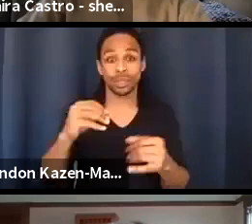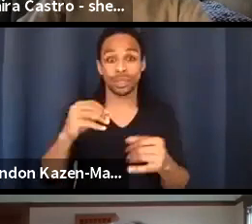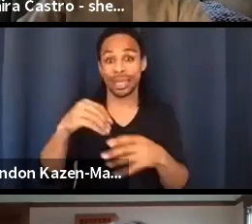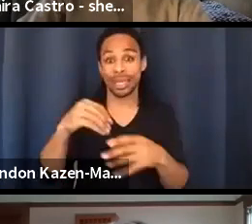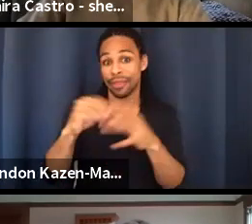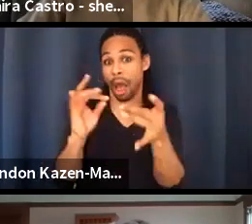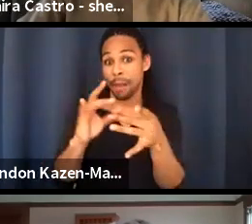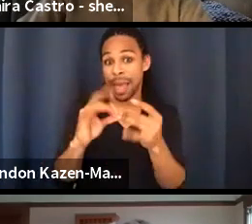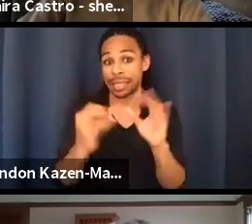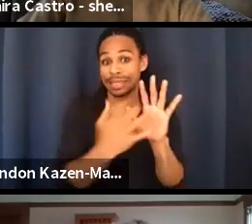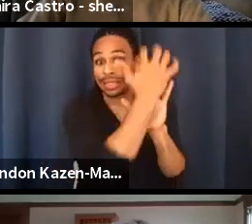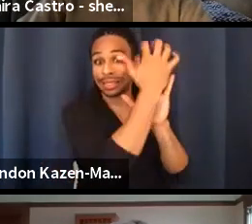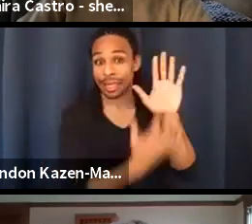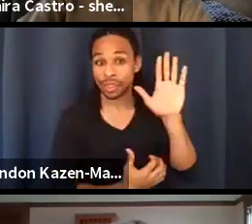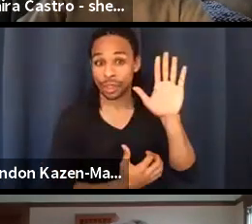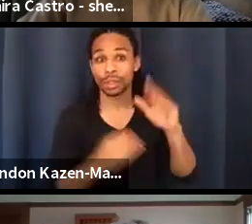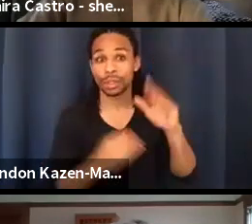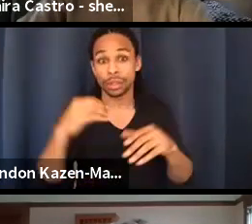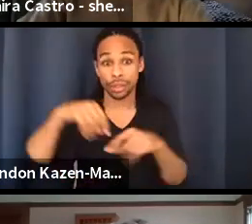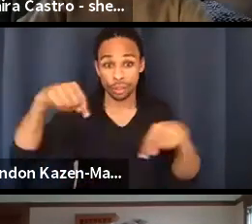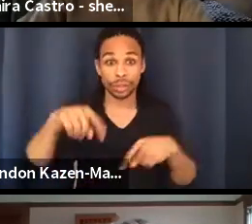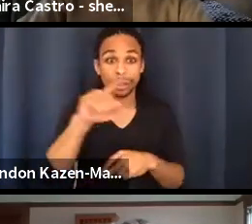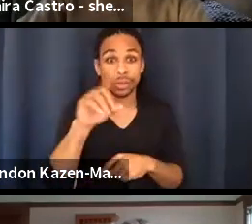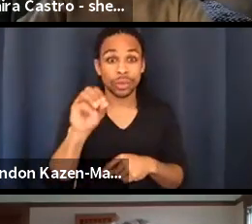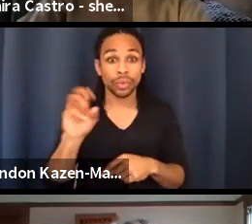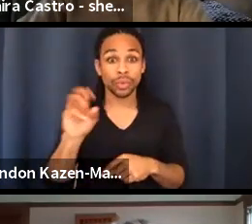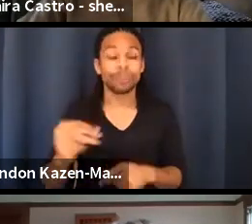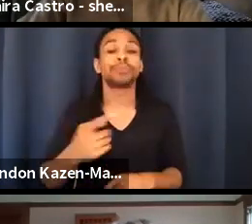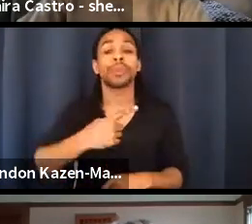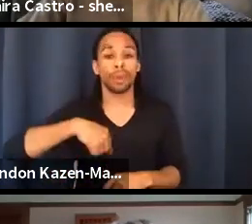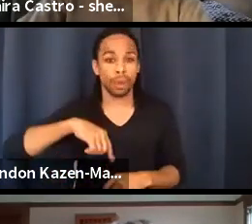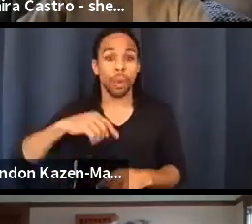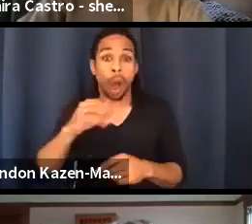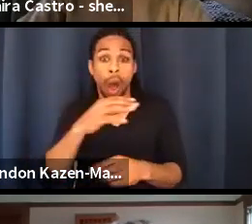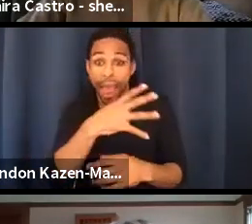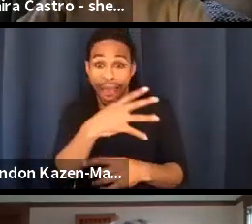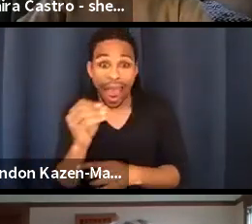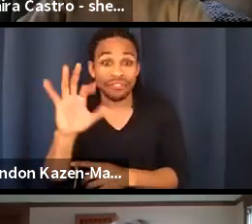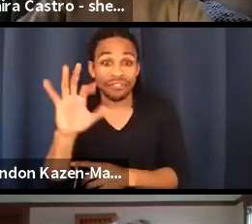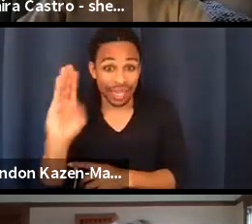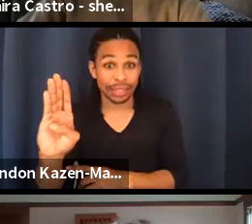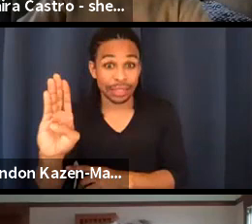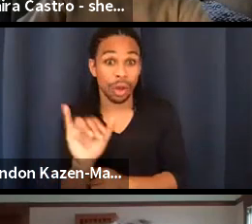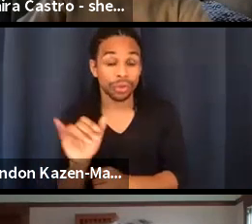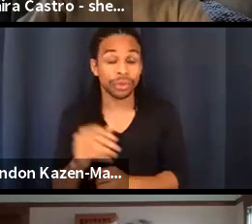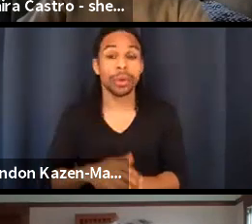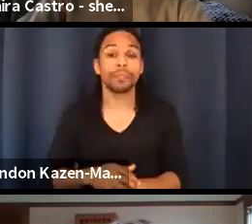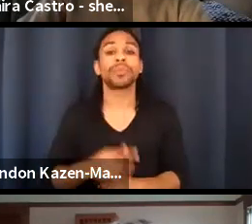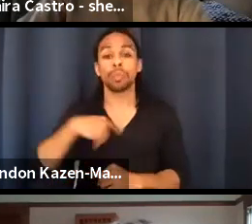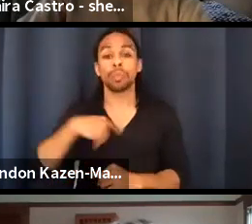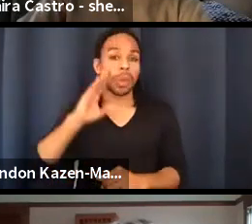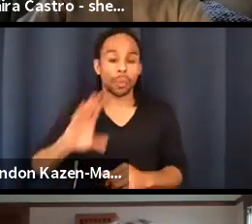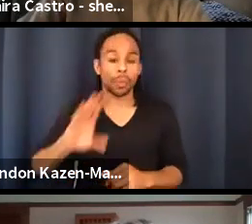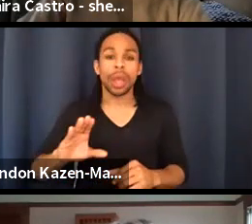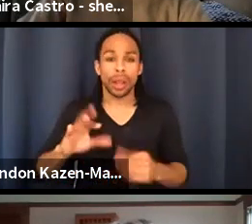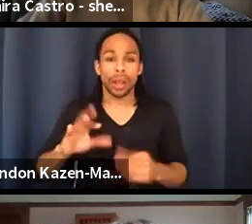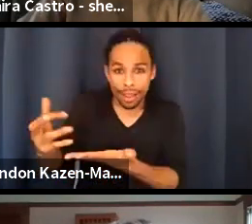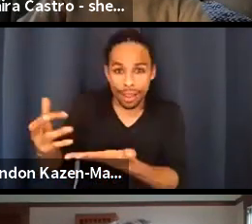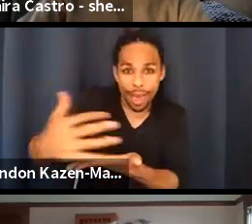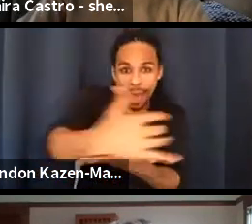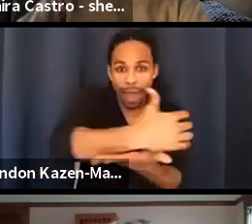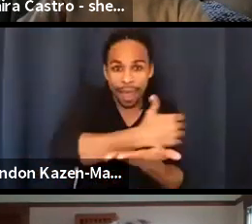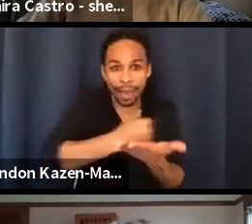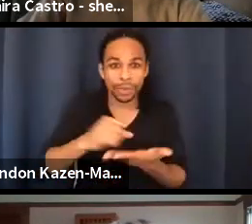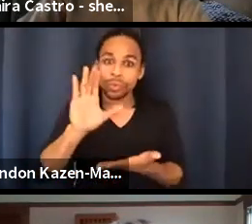your questions and feedback. And while we and the readers will not be able to respond to each comment tonight, they will be included